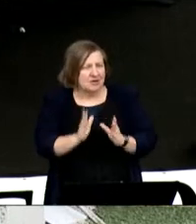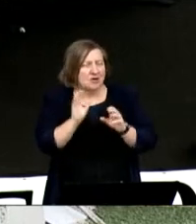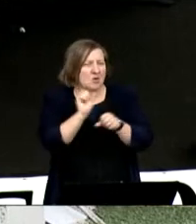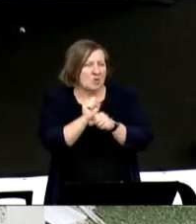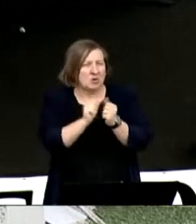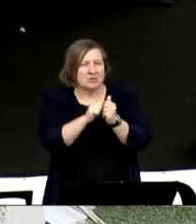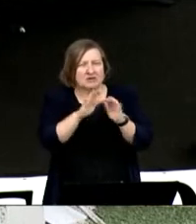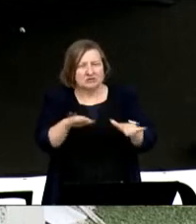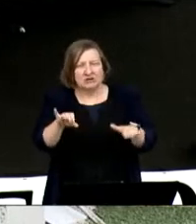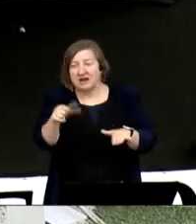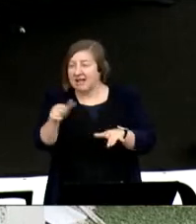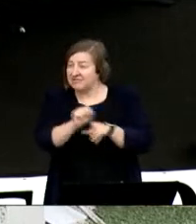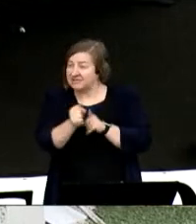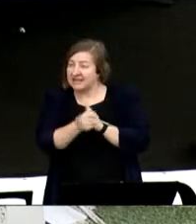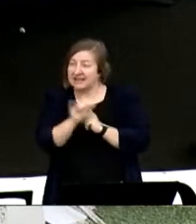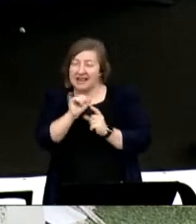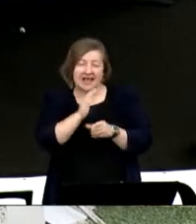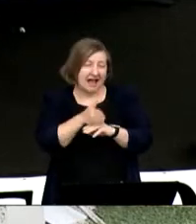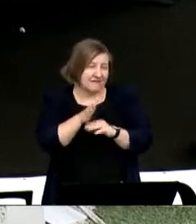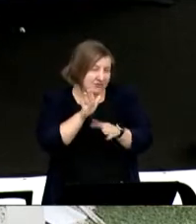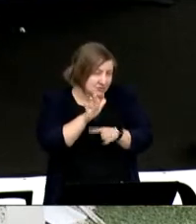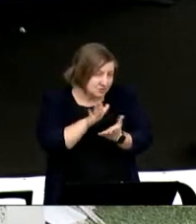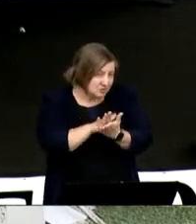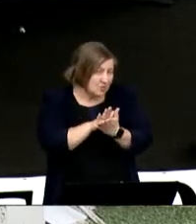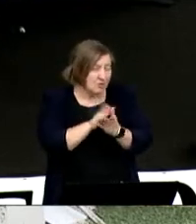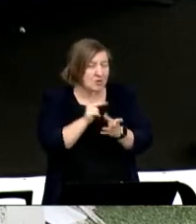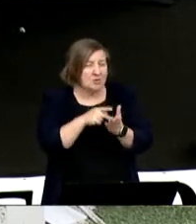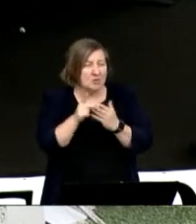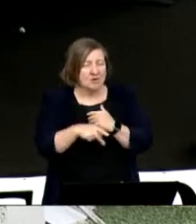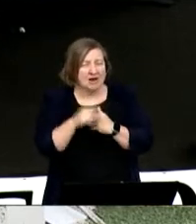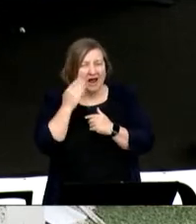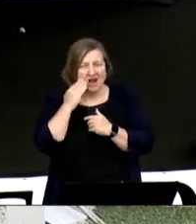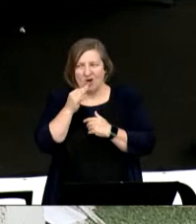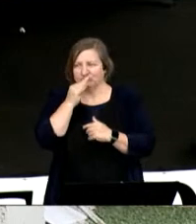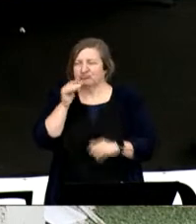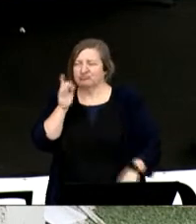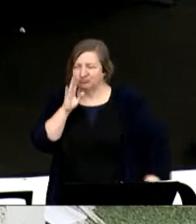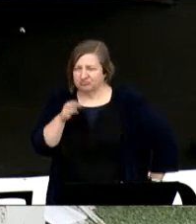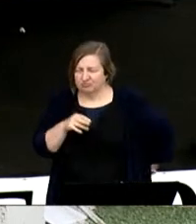in another setting like an after-school program, which I know you'd be really good at.